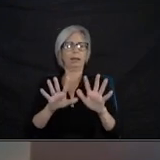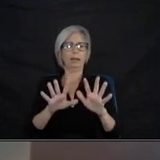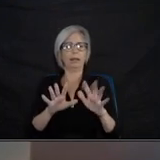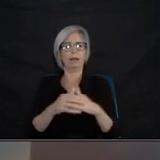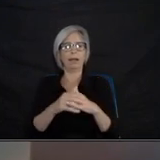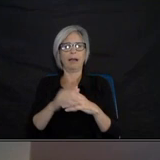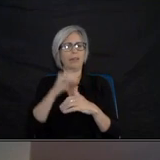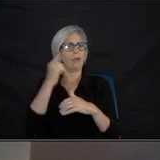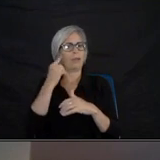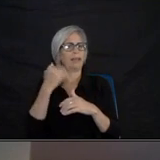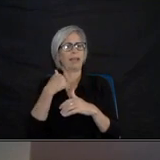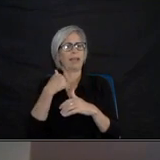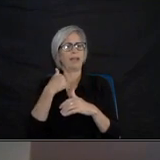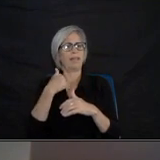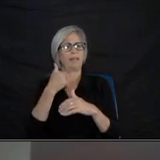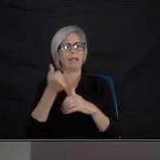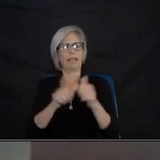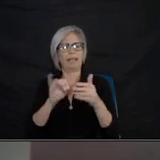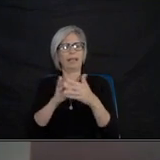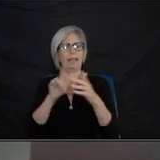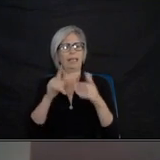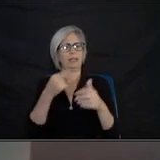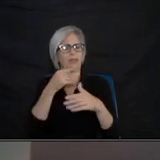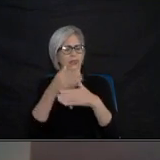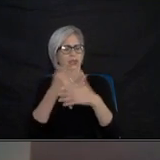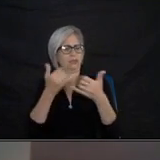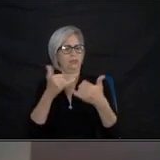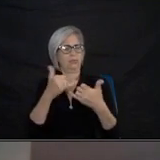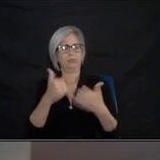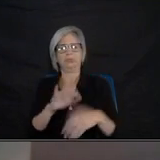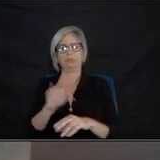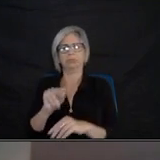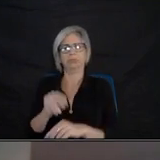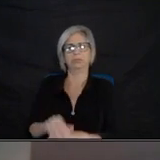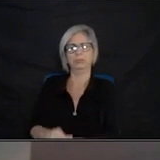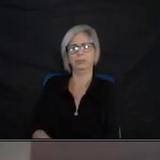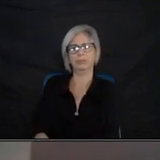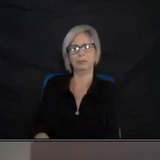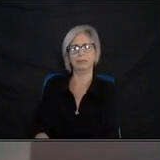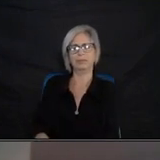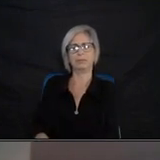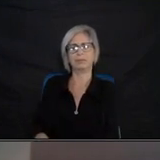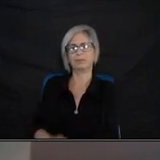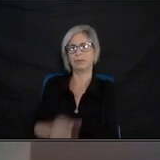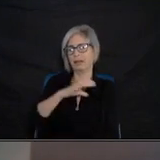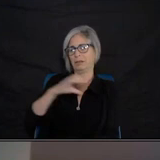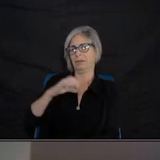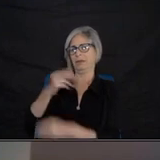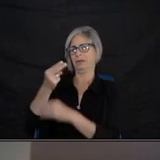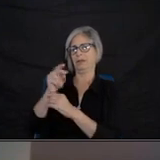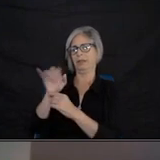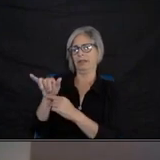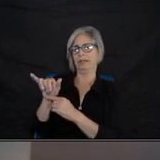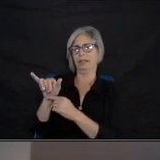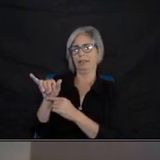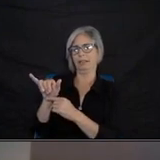I don't think I really have any disclosures for tonight's meeting. Okay. Commissioner Hay?